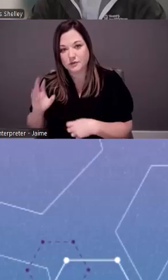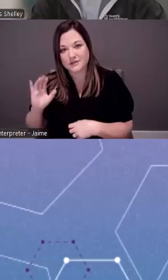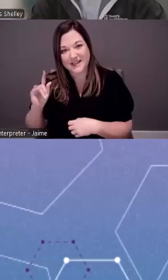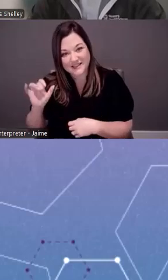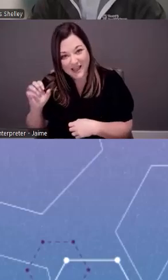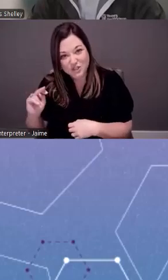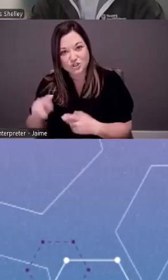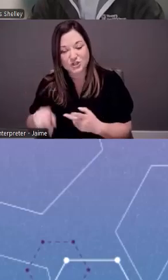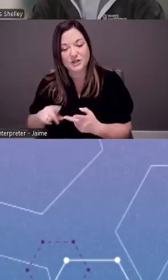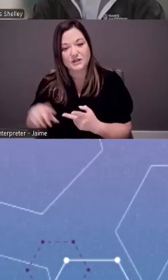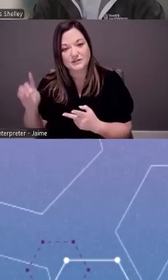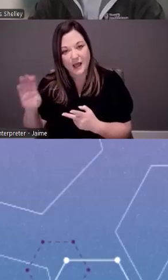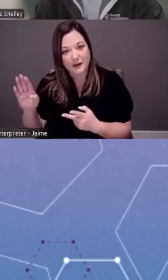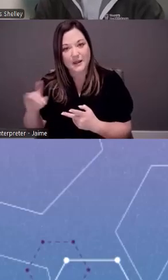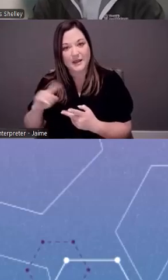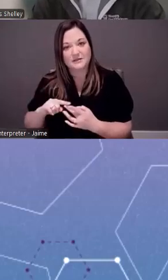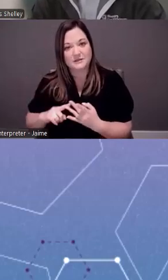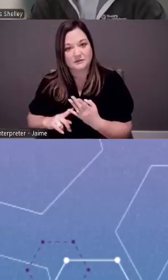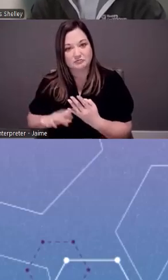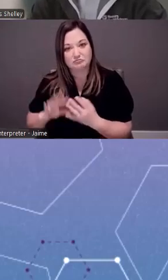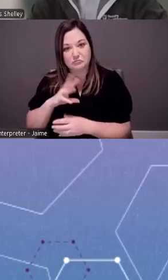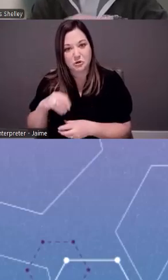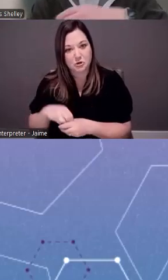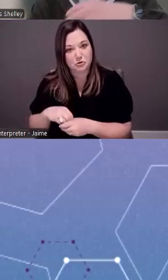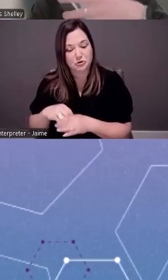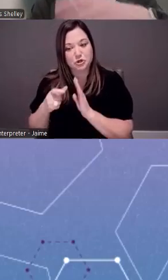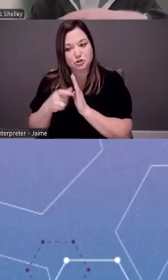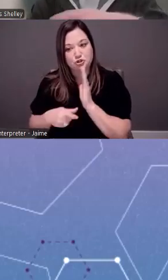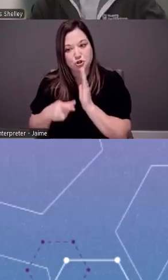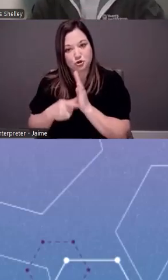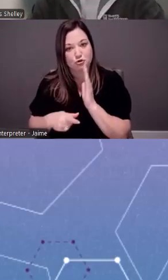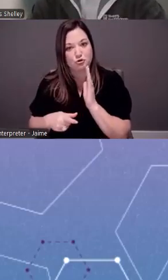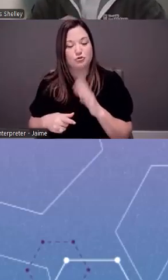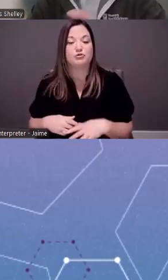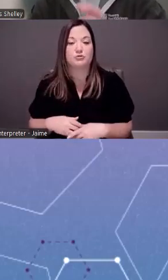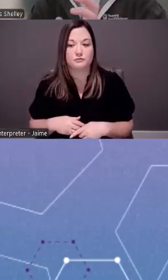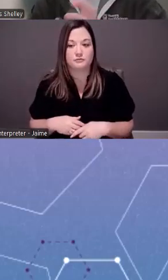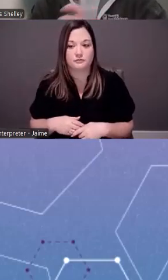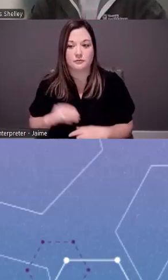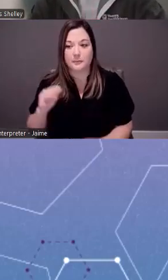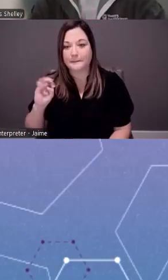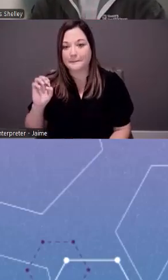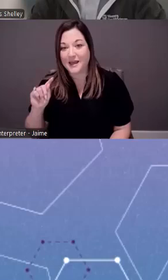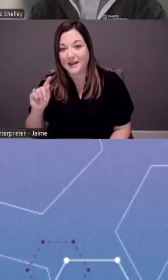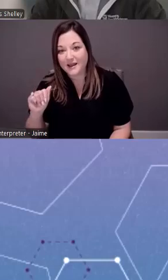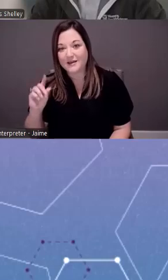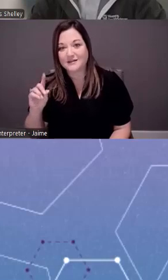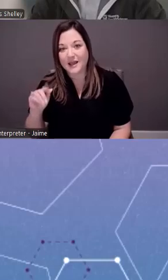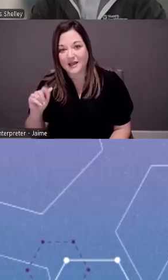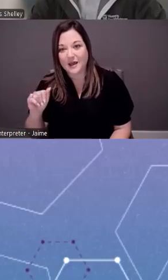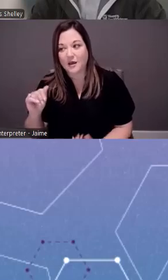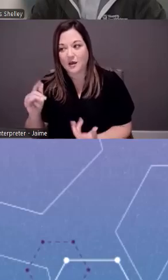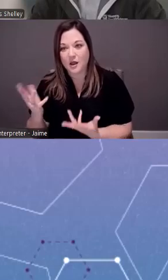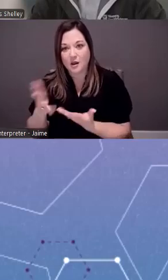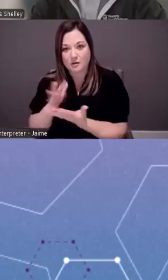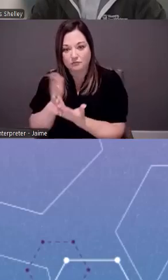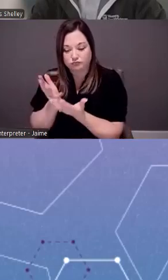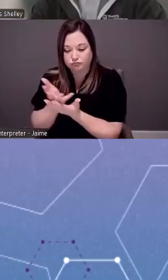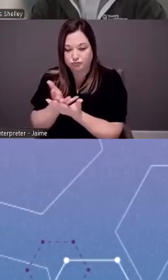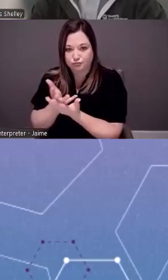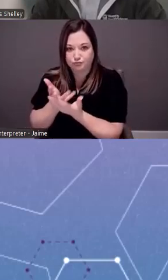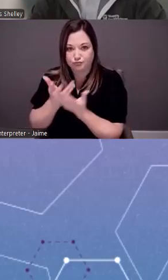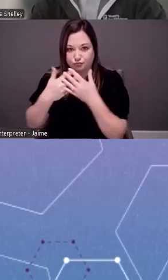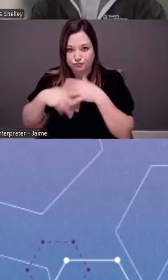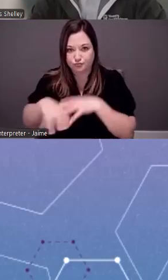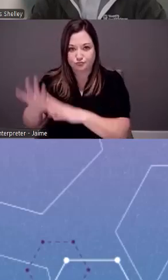the databases that contain all the journal article metadata and coalescing that into